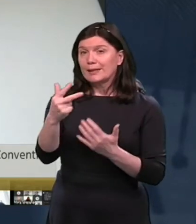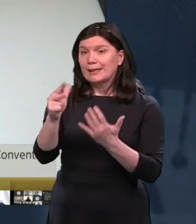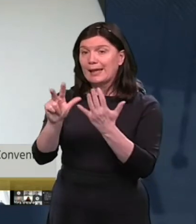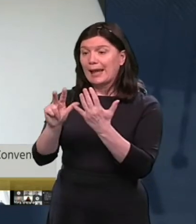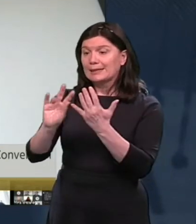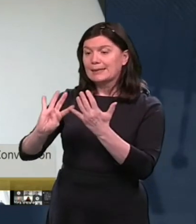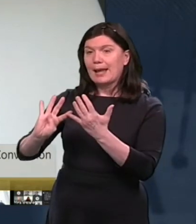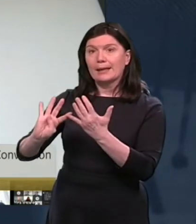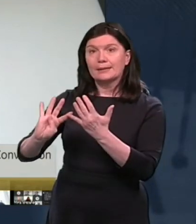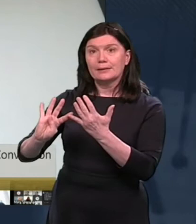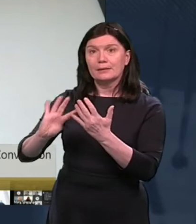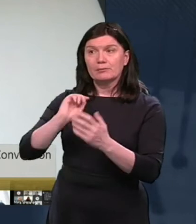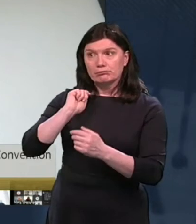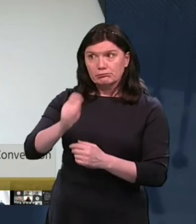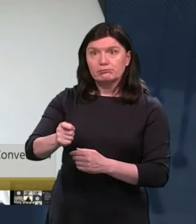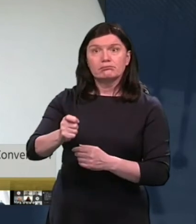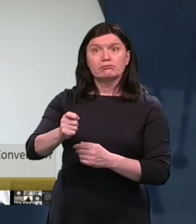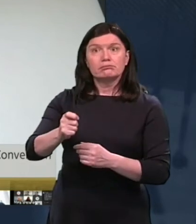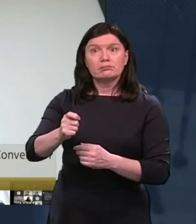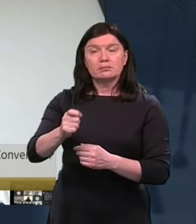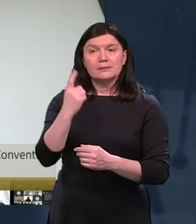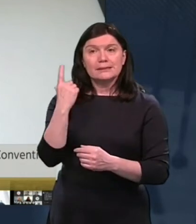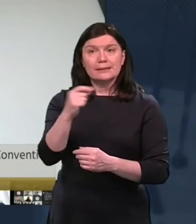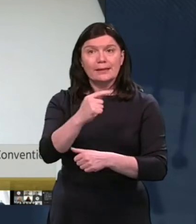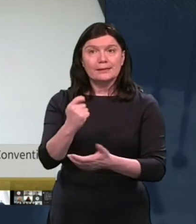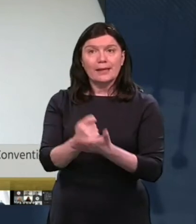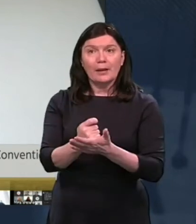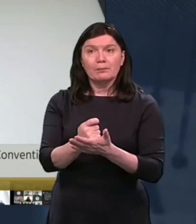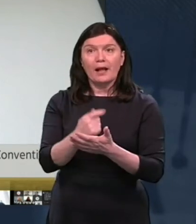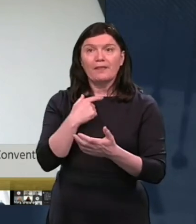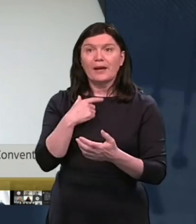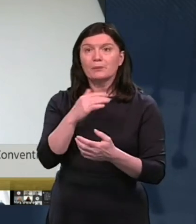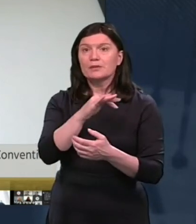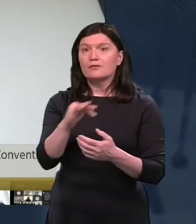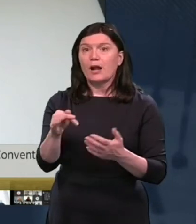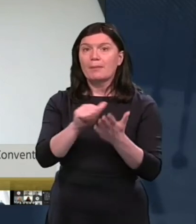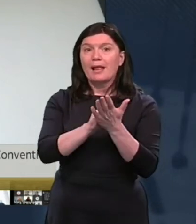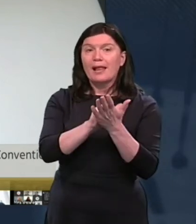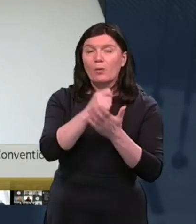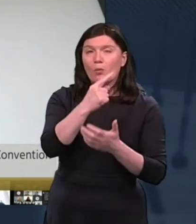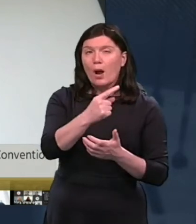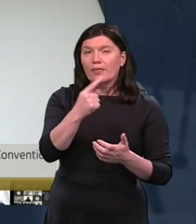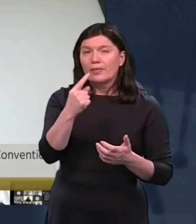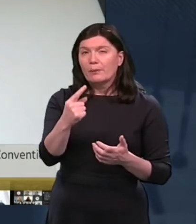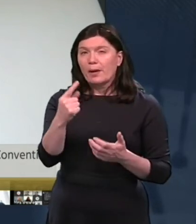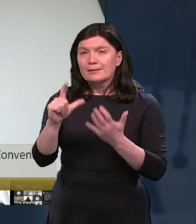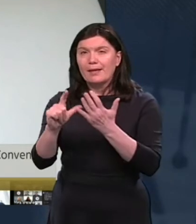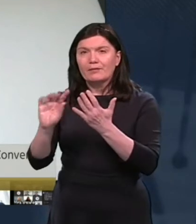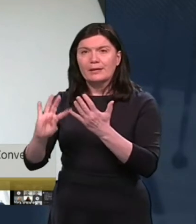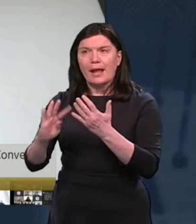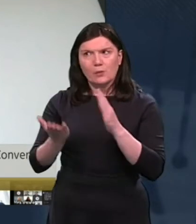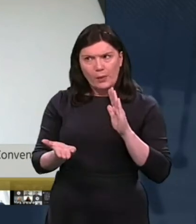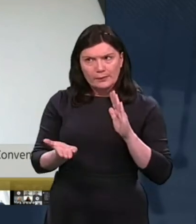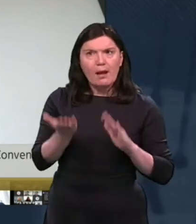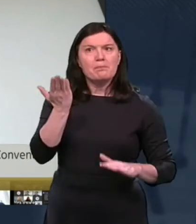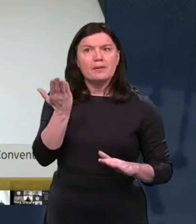2,389 allocations in 2019 from 1,179 back in 2016. And they're all across, be it